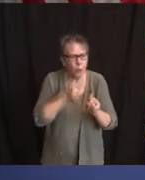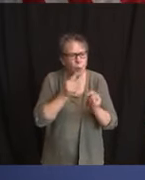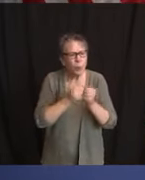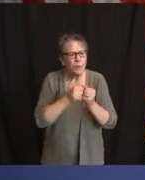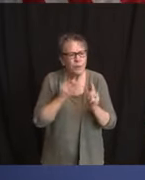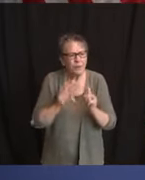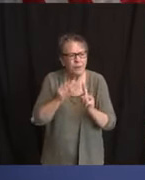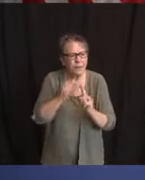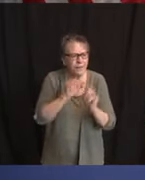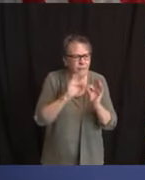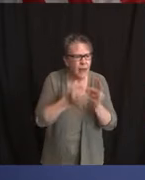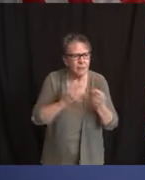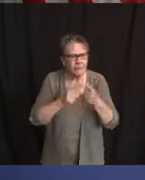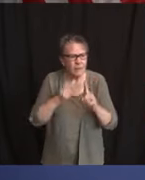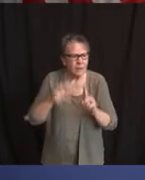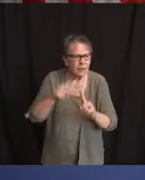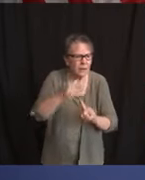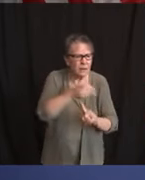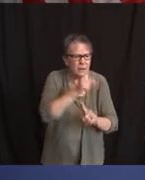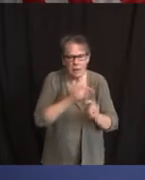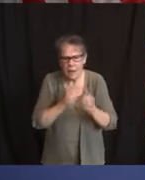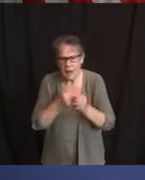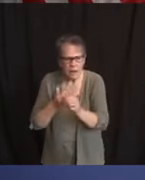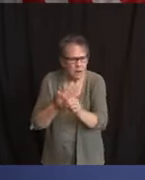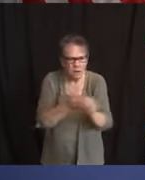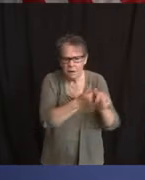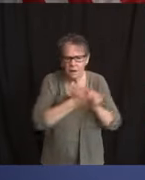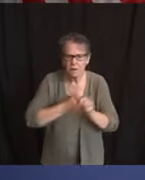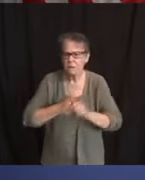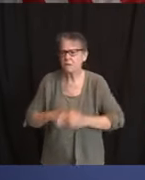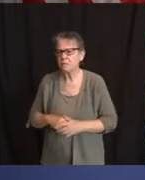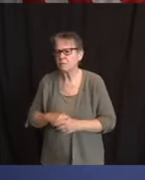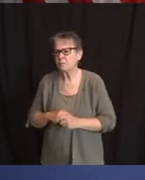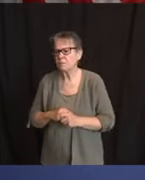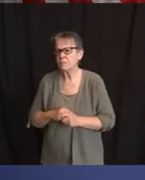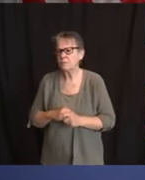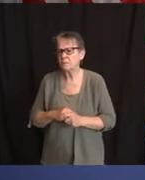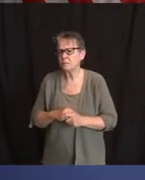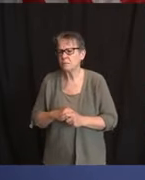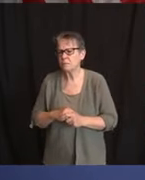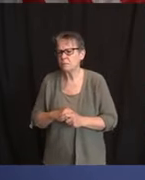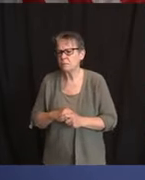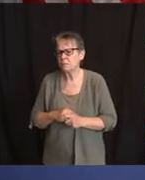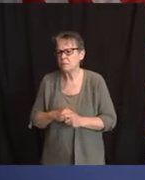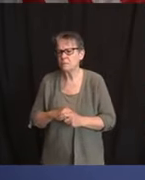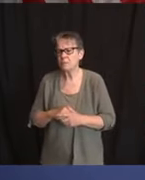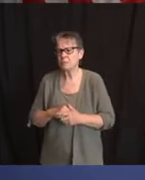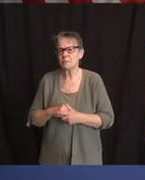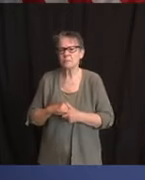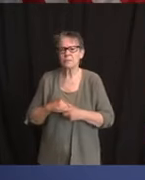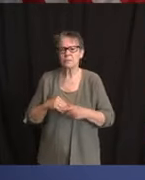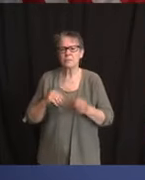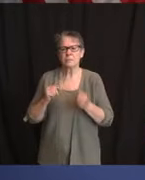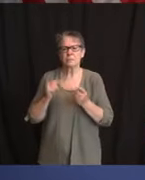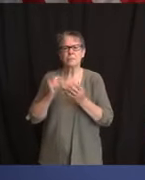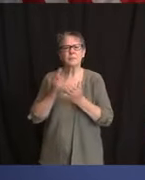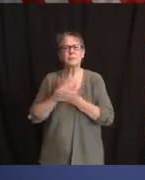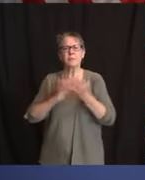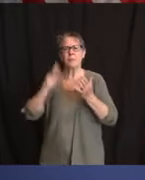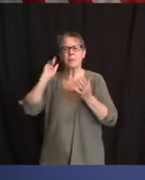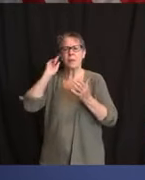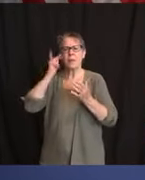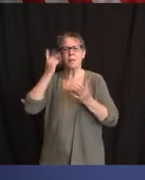protests against this. One Republican legislator was urging people to go outside and, quote, take this rebellion a few steps further, get ready. Any